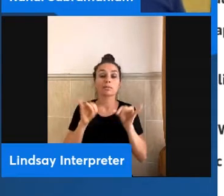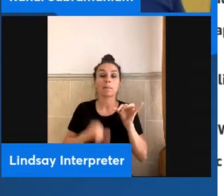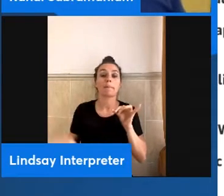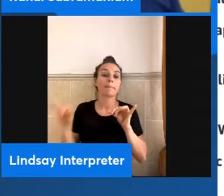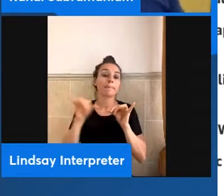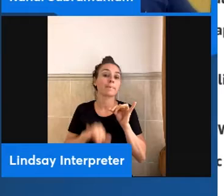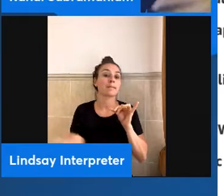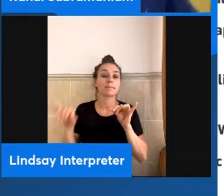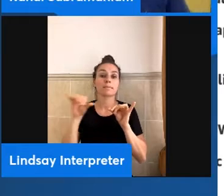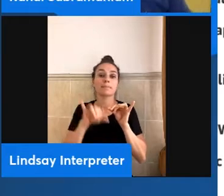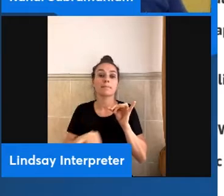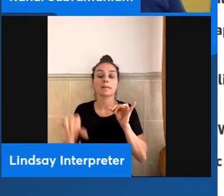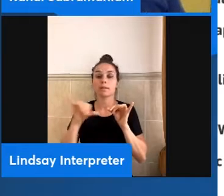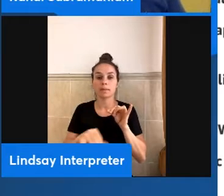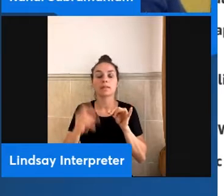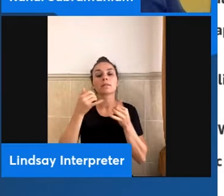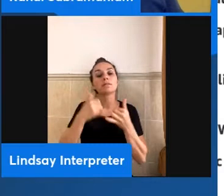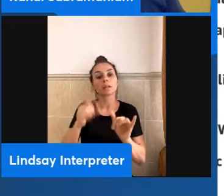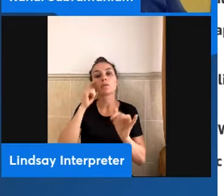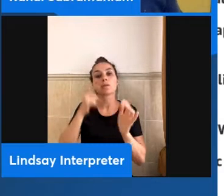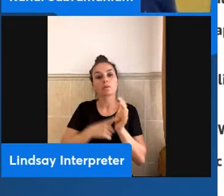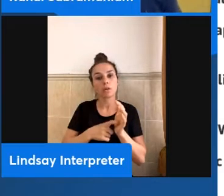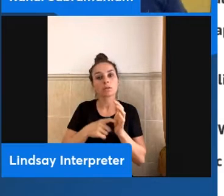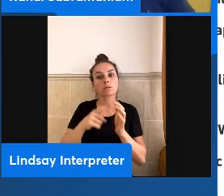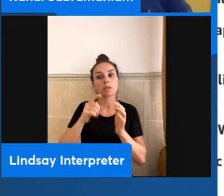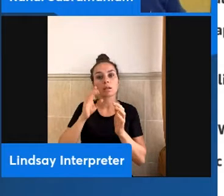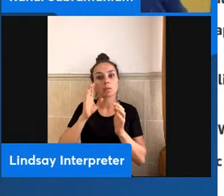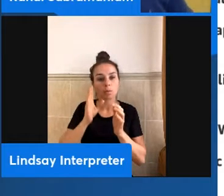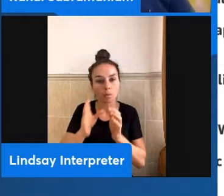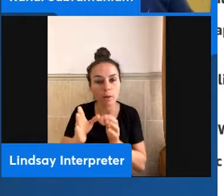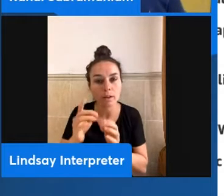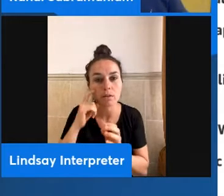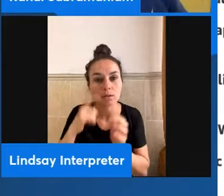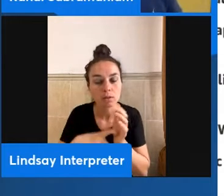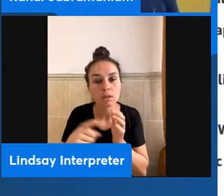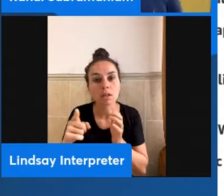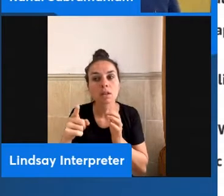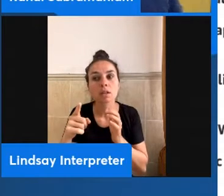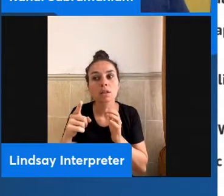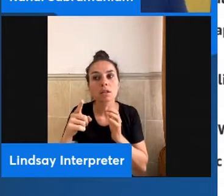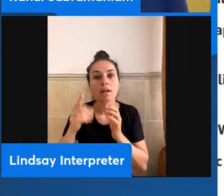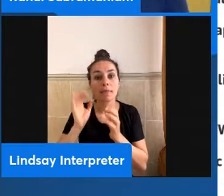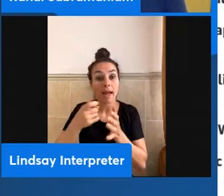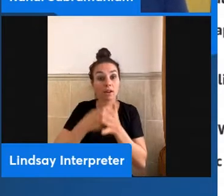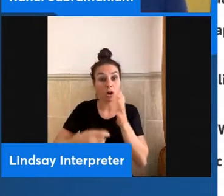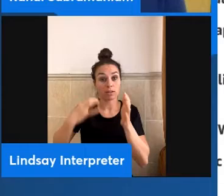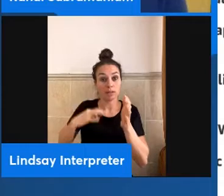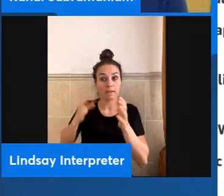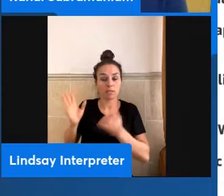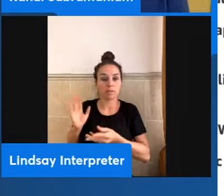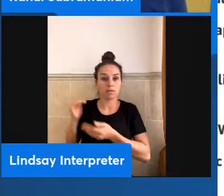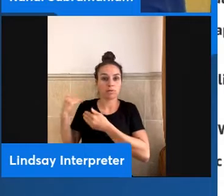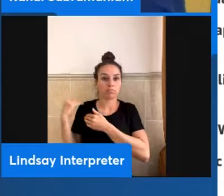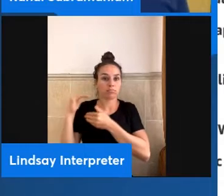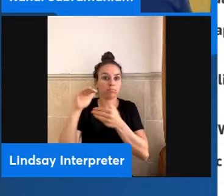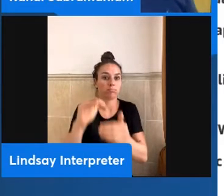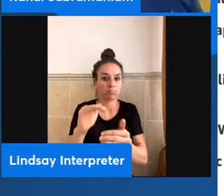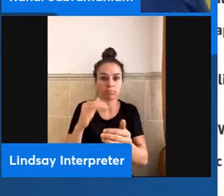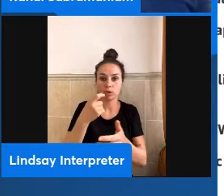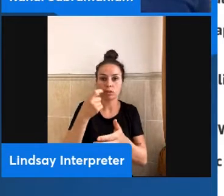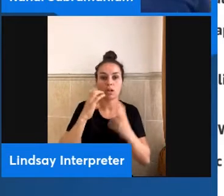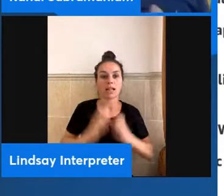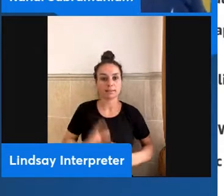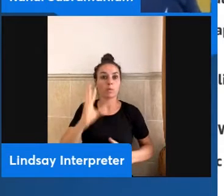type, you would suddenly see your bill go down by 10% because AWS would literally pass on those cost benefits to customers.